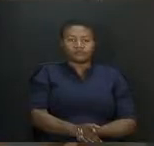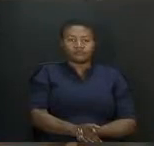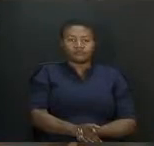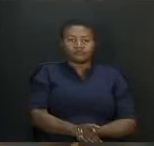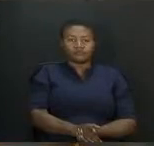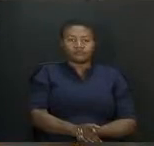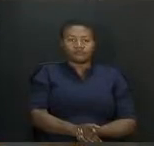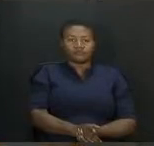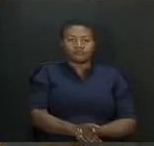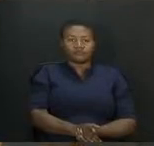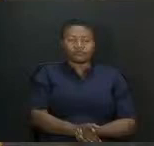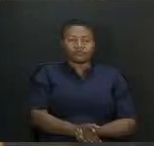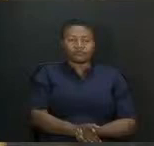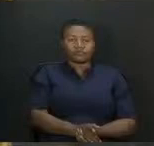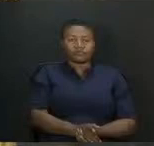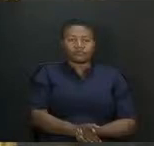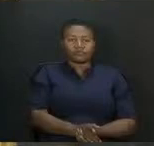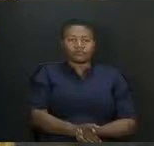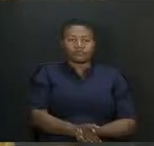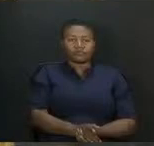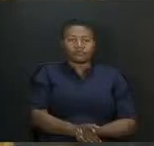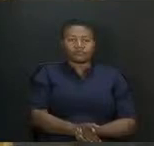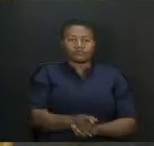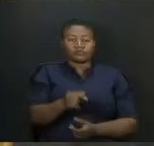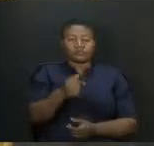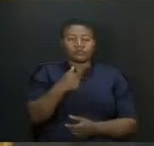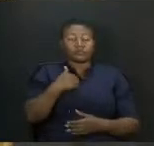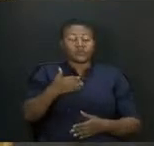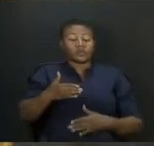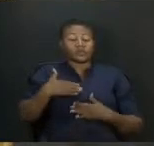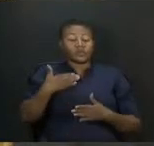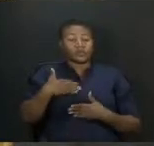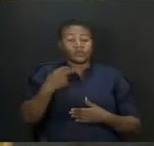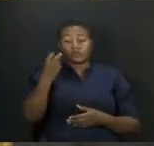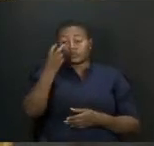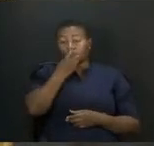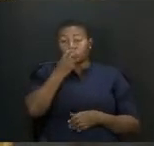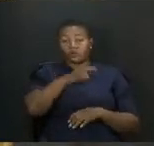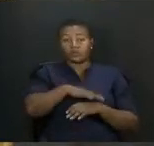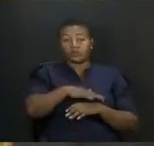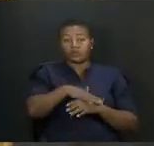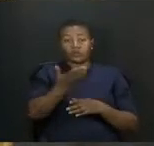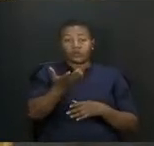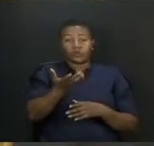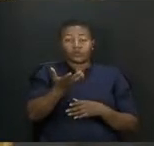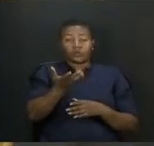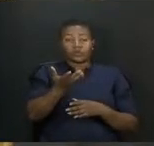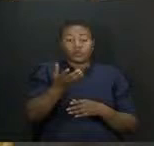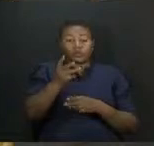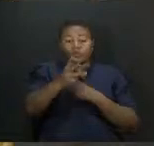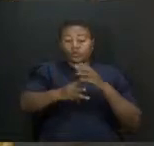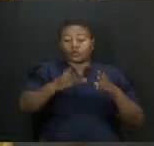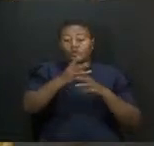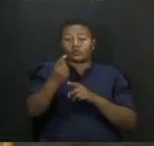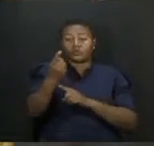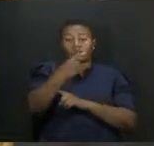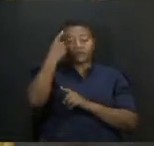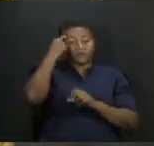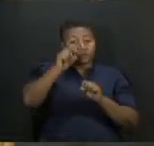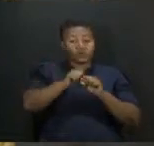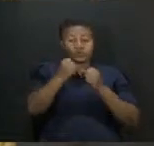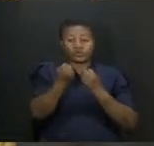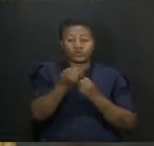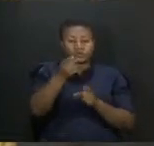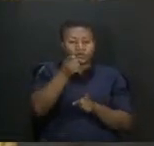I'm honored to speak on the occasion of the World Day for Social Justice.